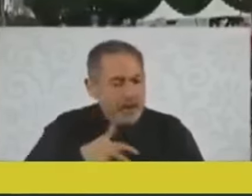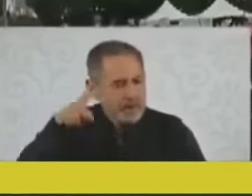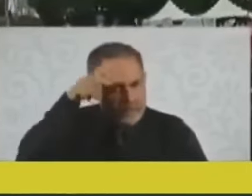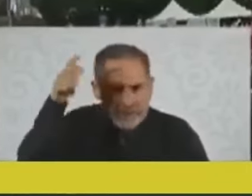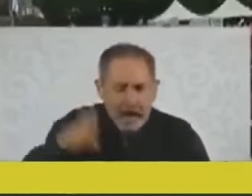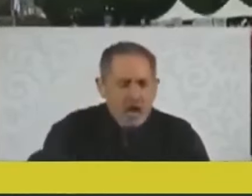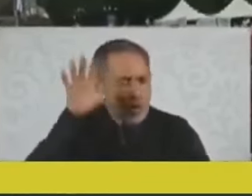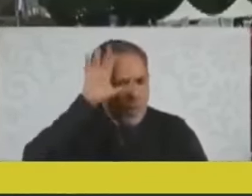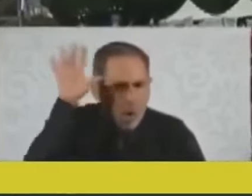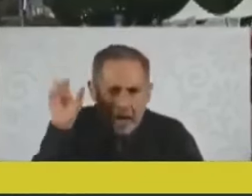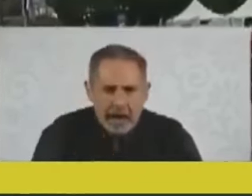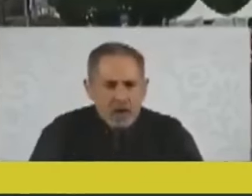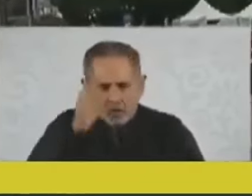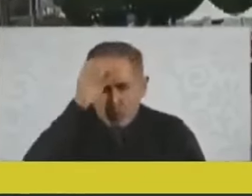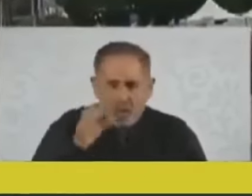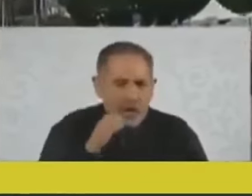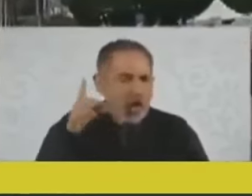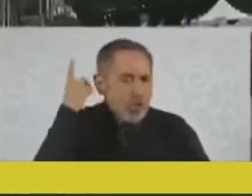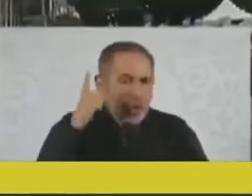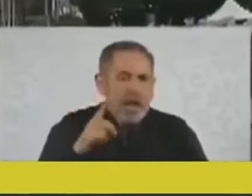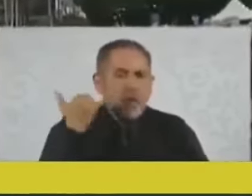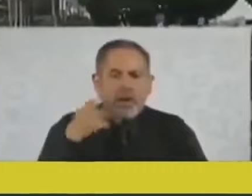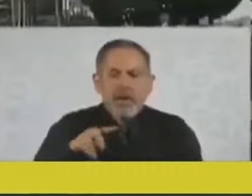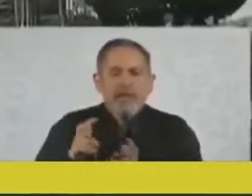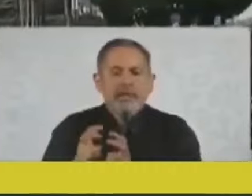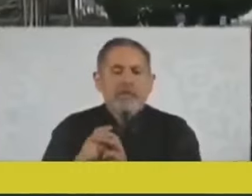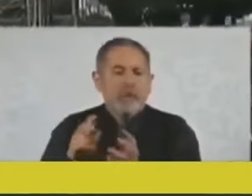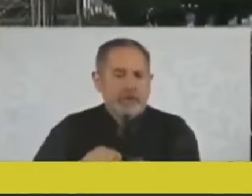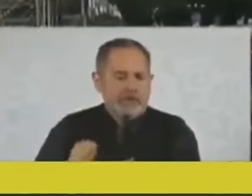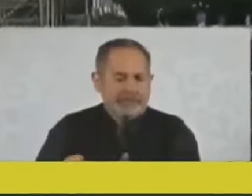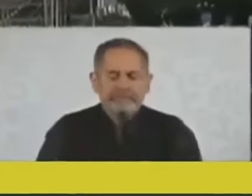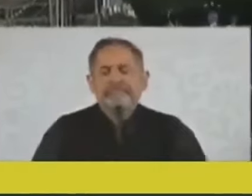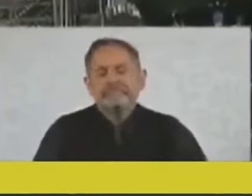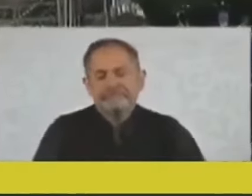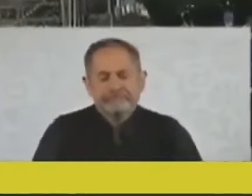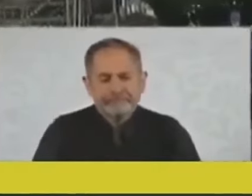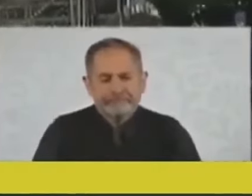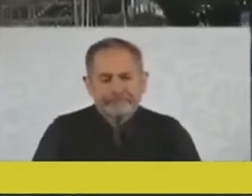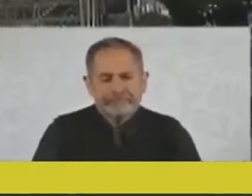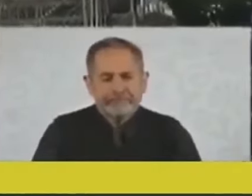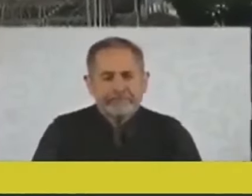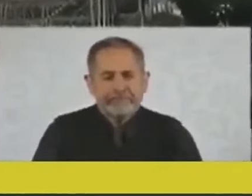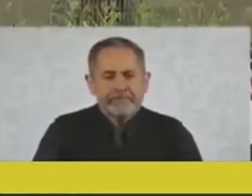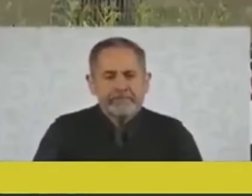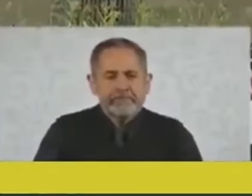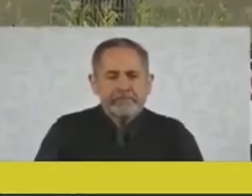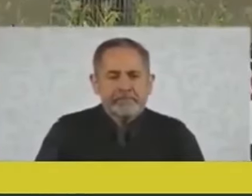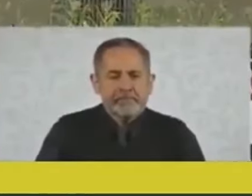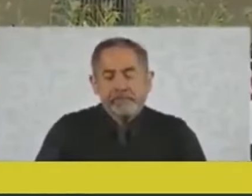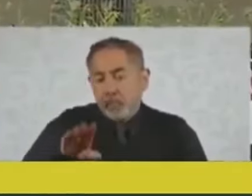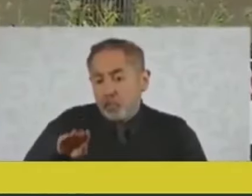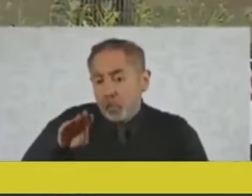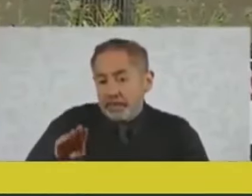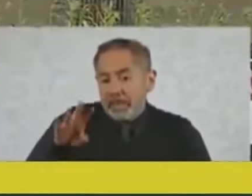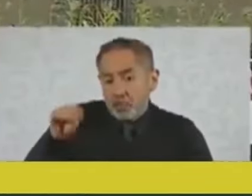irrigation in several states, as Hidalgo, Morelos, Tamaulipas, and other